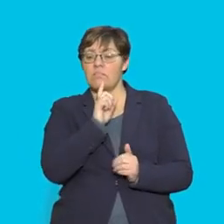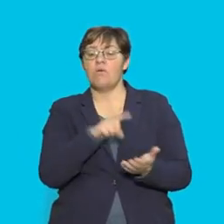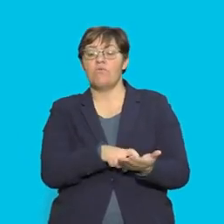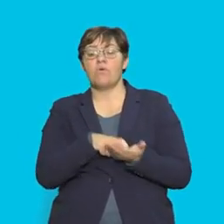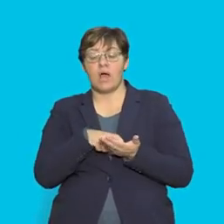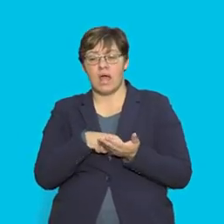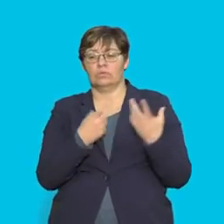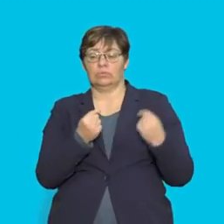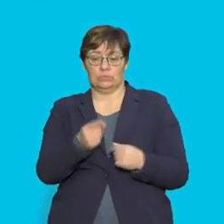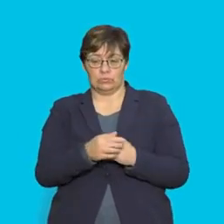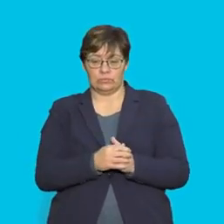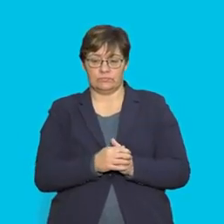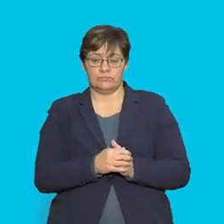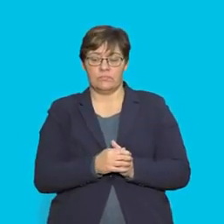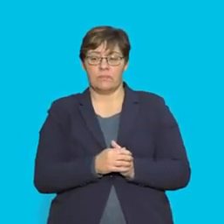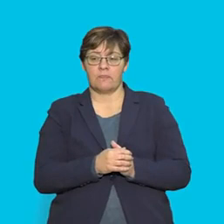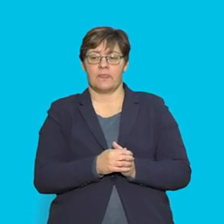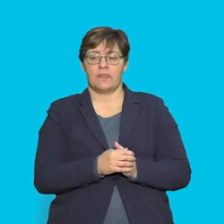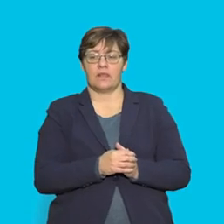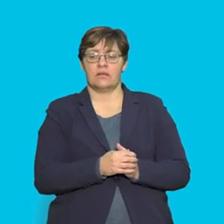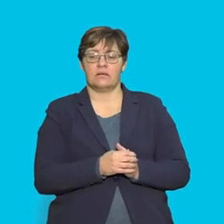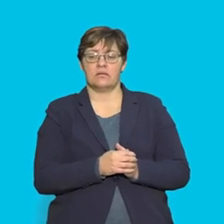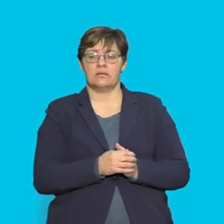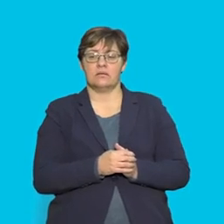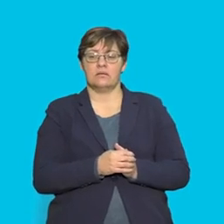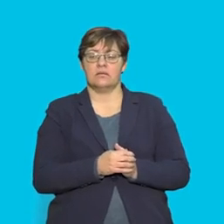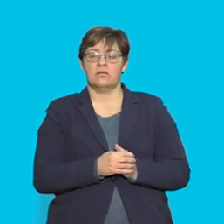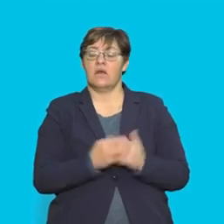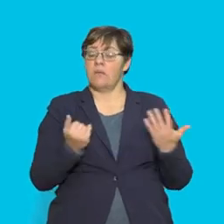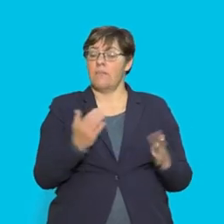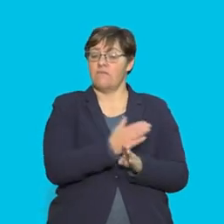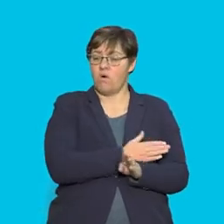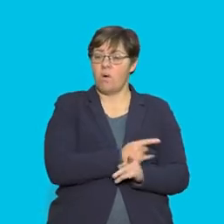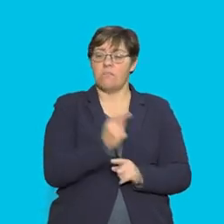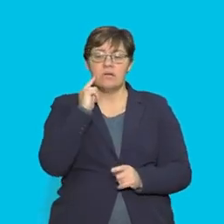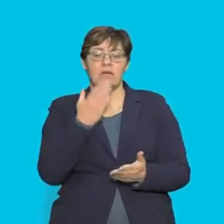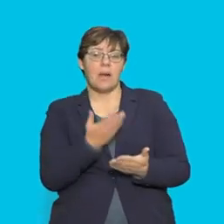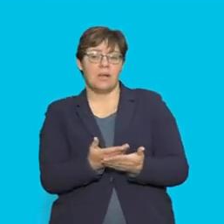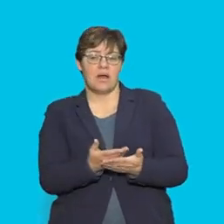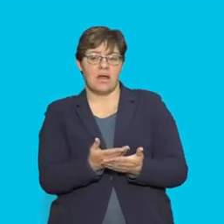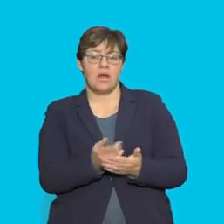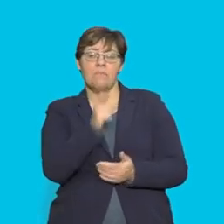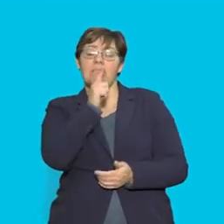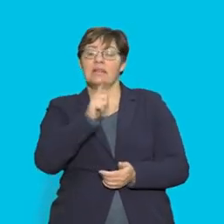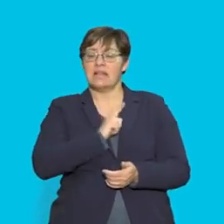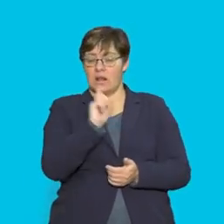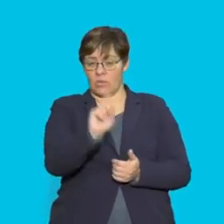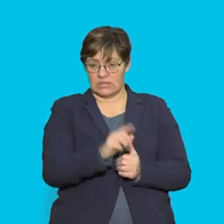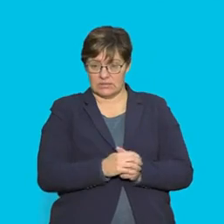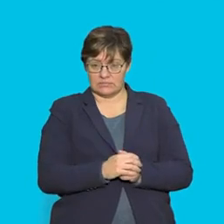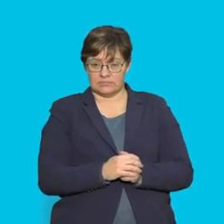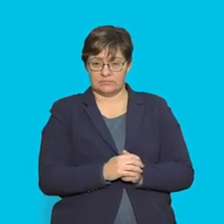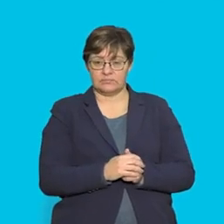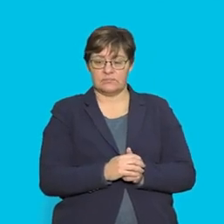do that. But before we even entertain the question, let's actually apply what they've told us in the diagram